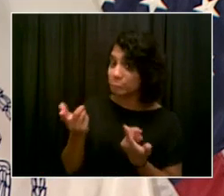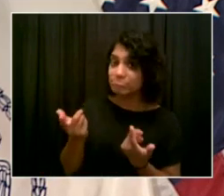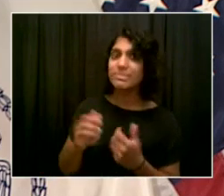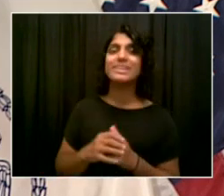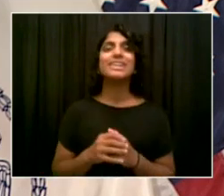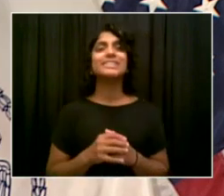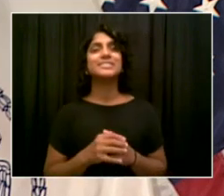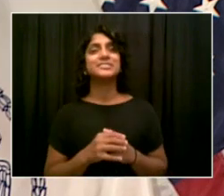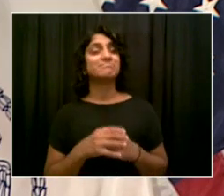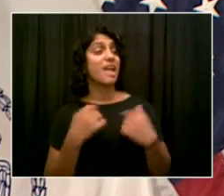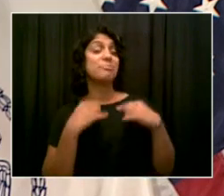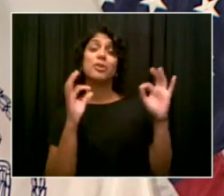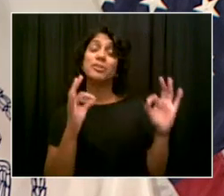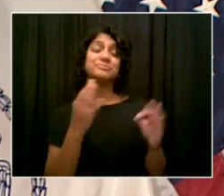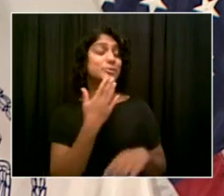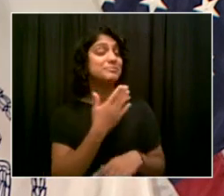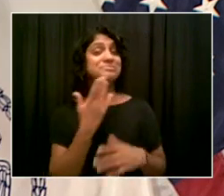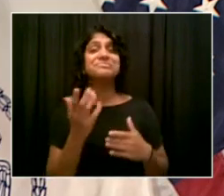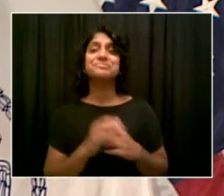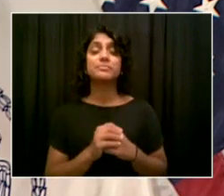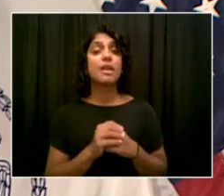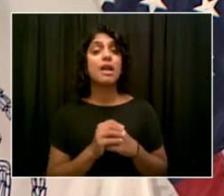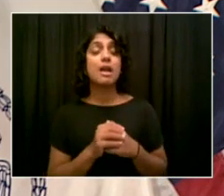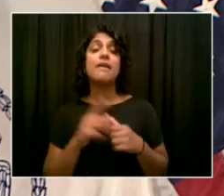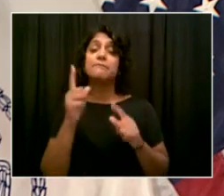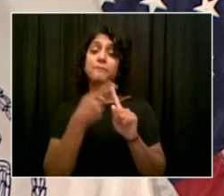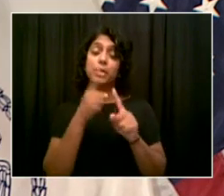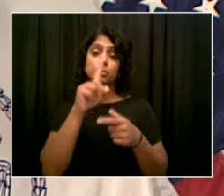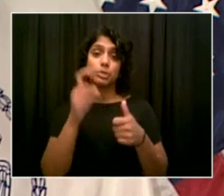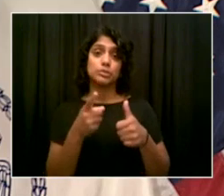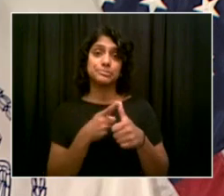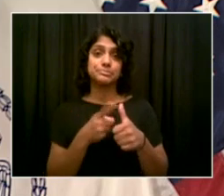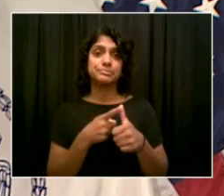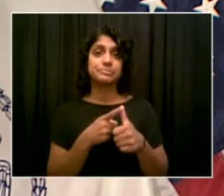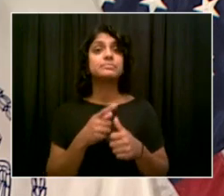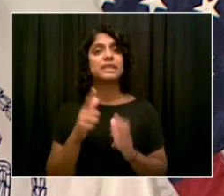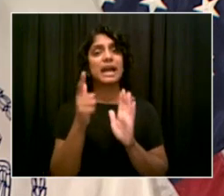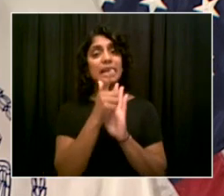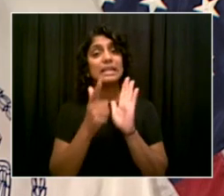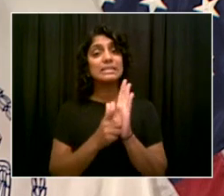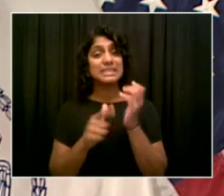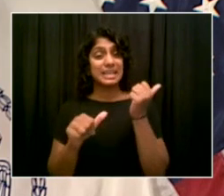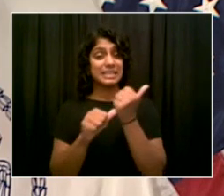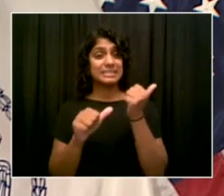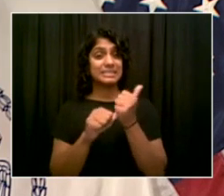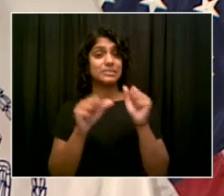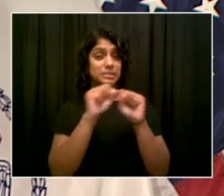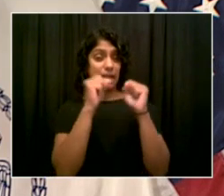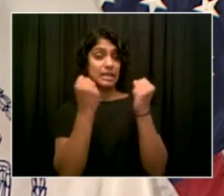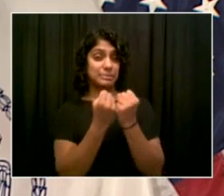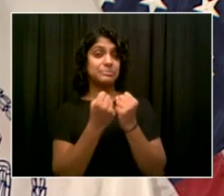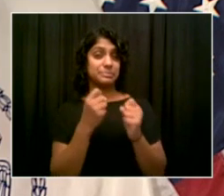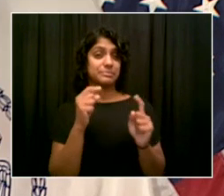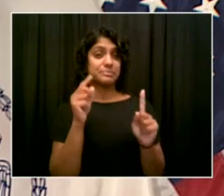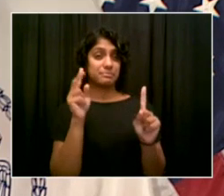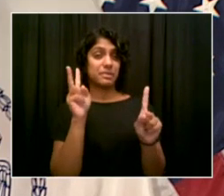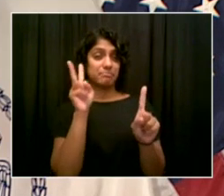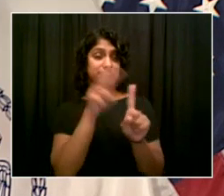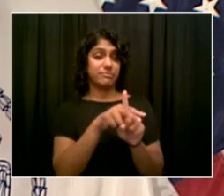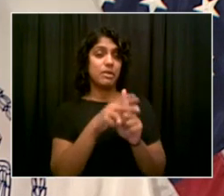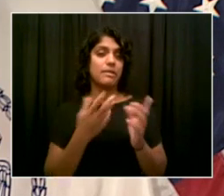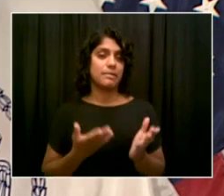aware of the motion filed by the Legal Aid Society regarding the move of homeless New Yorkers from